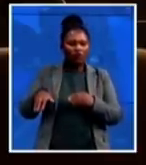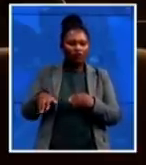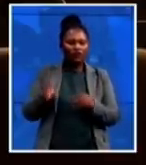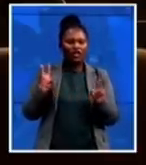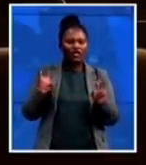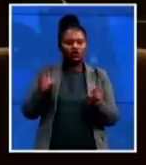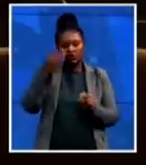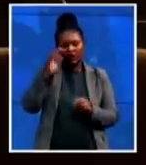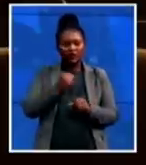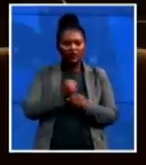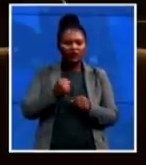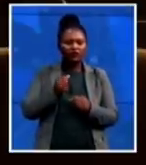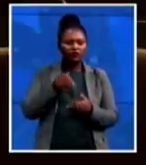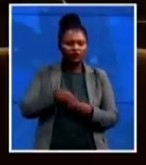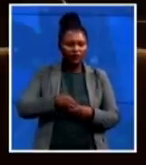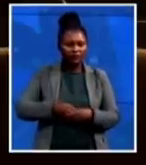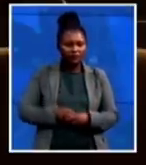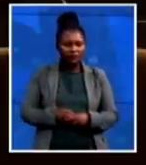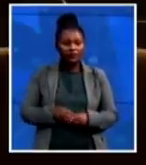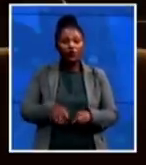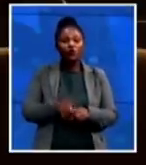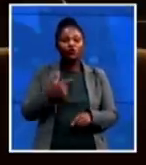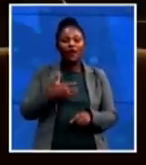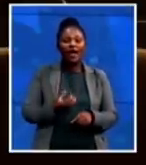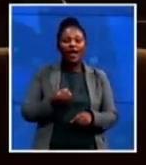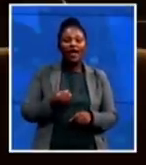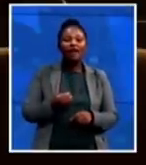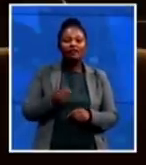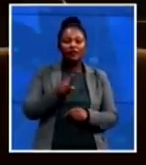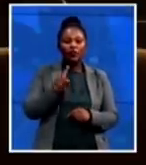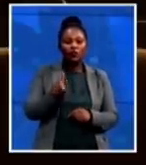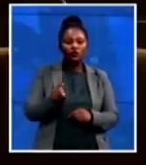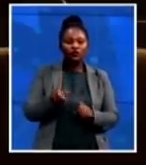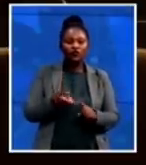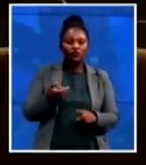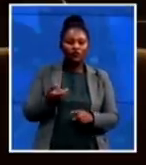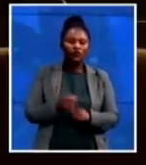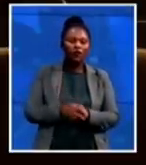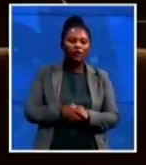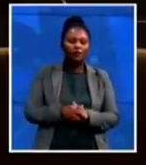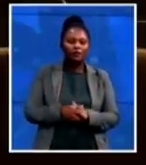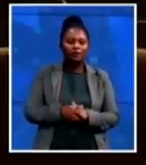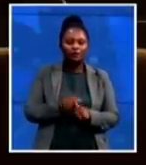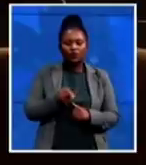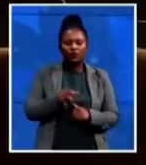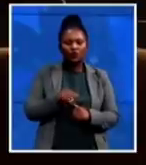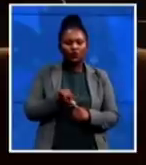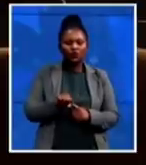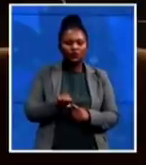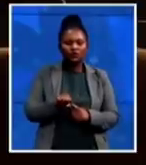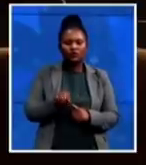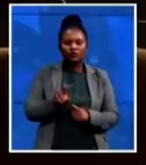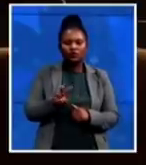Then we have a question from Mervyn Charles from News 24, asking, there are growing concerns